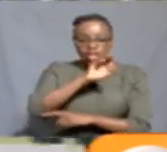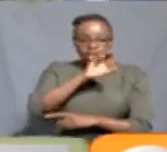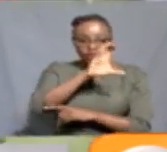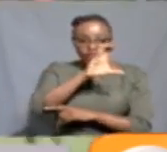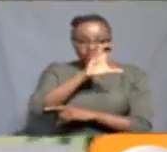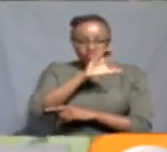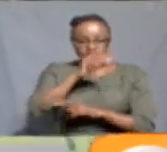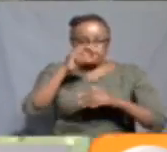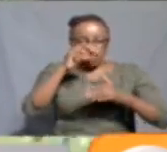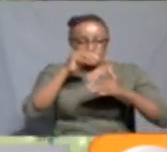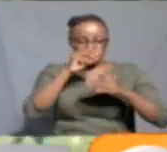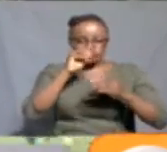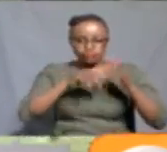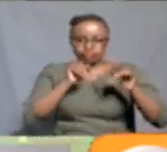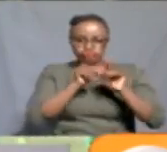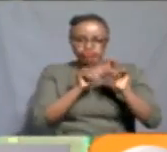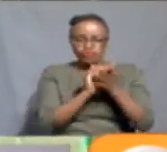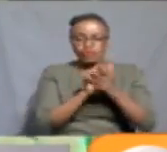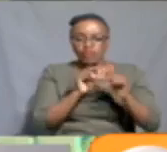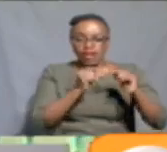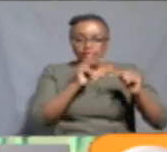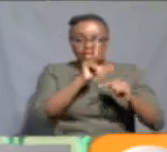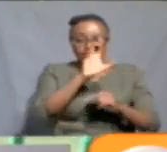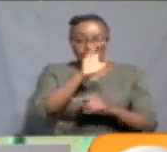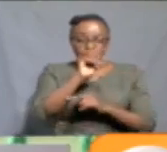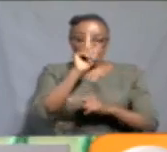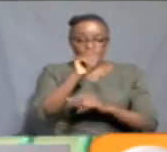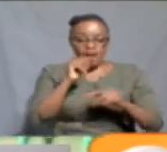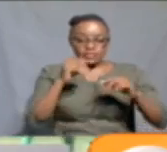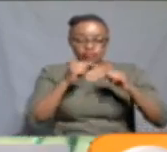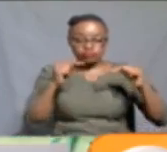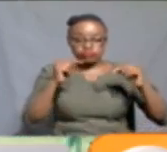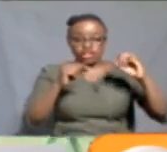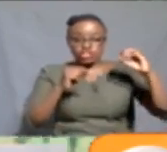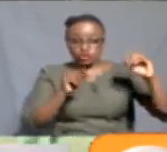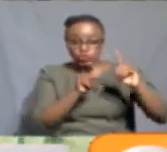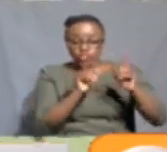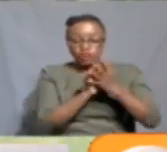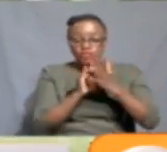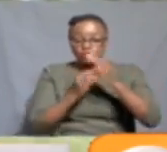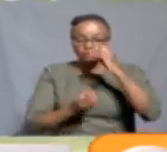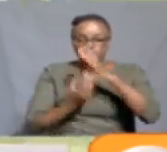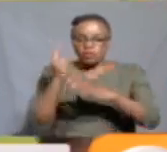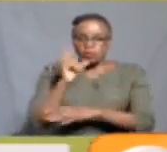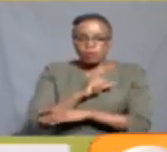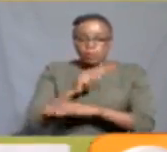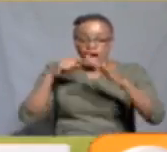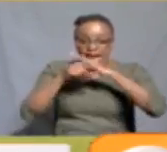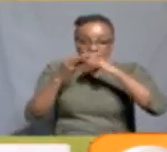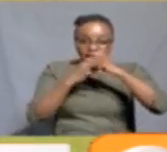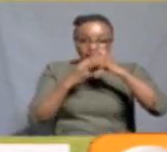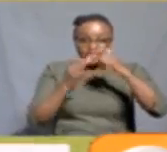dropped points against KCB, losing 1-0 with Kennedy Owino notching his eighth goal of the season